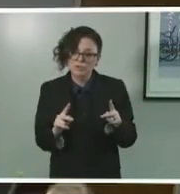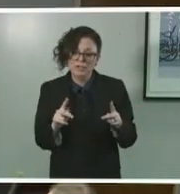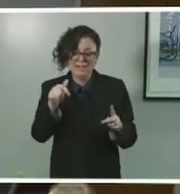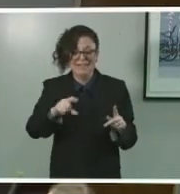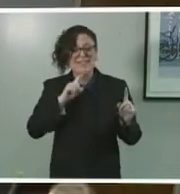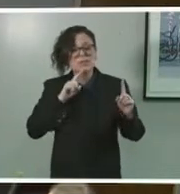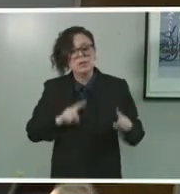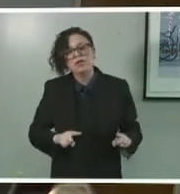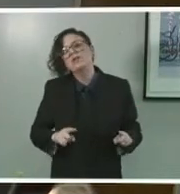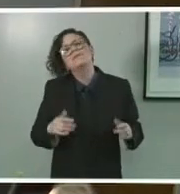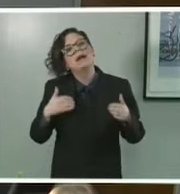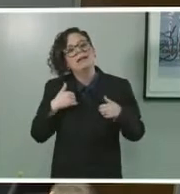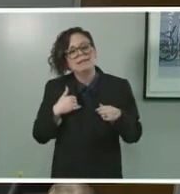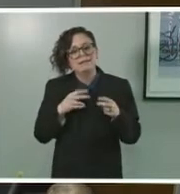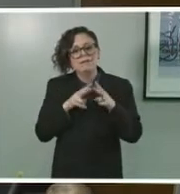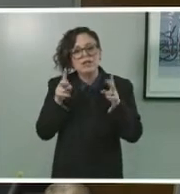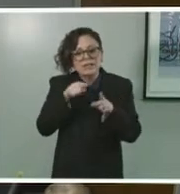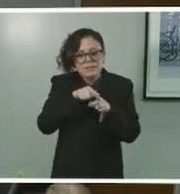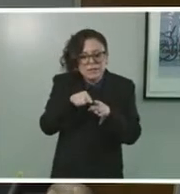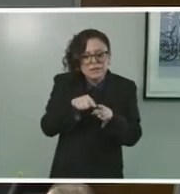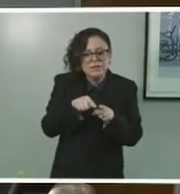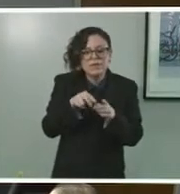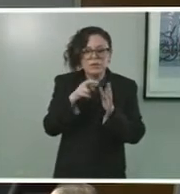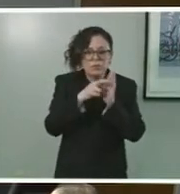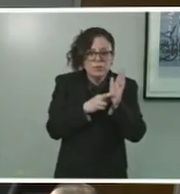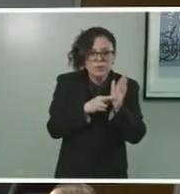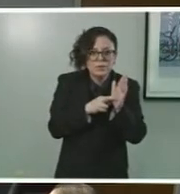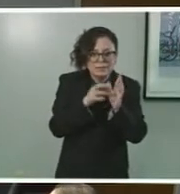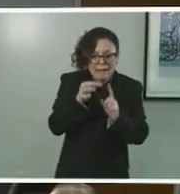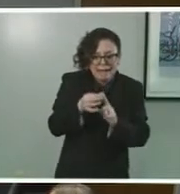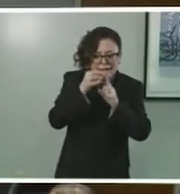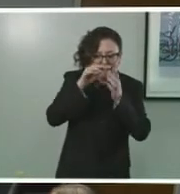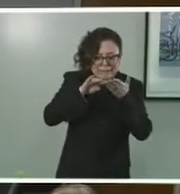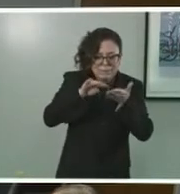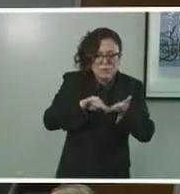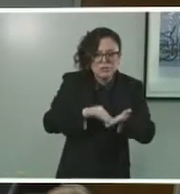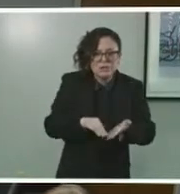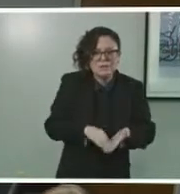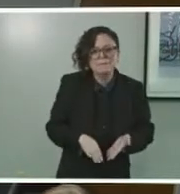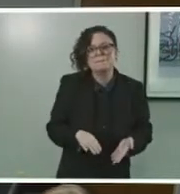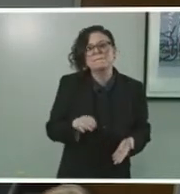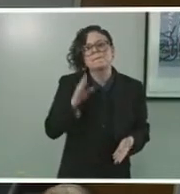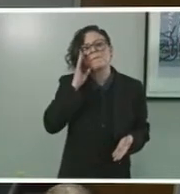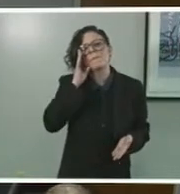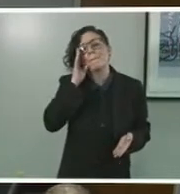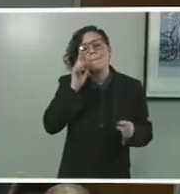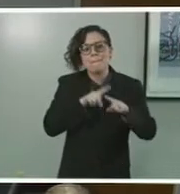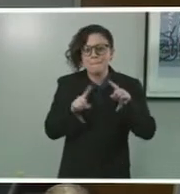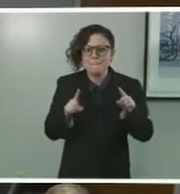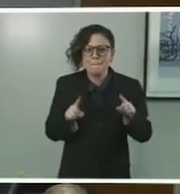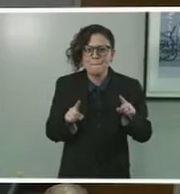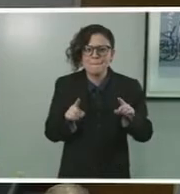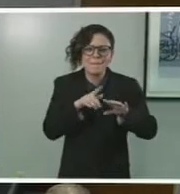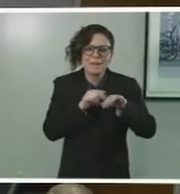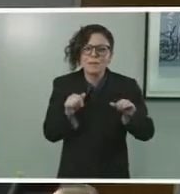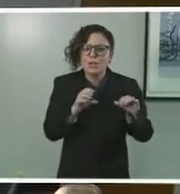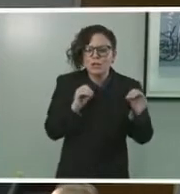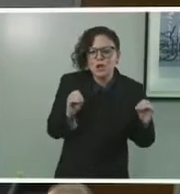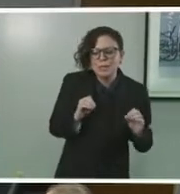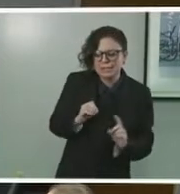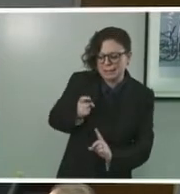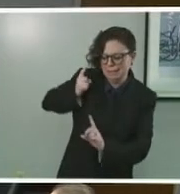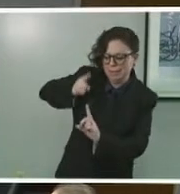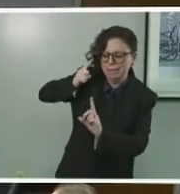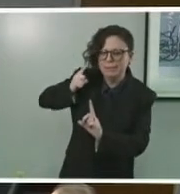that has specific rules and exemptions. Nobody's going to be cracking down on someone going and visiting their daughter. At the